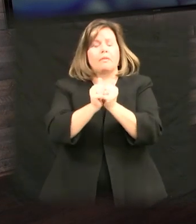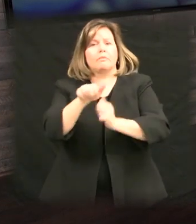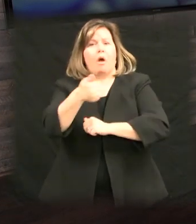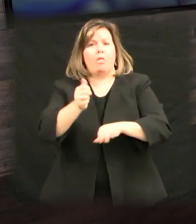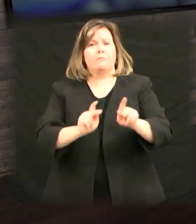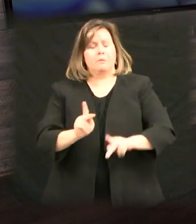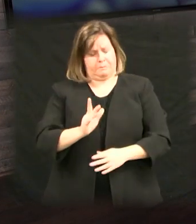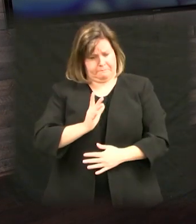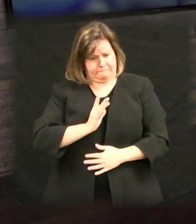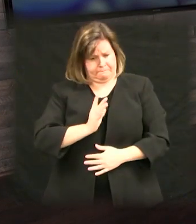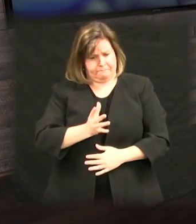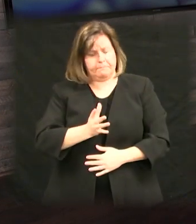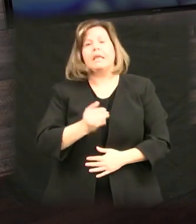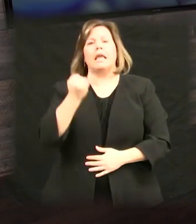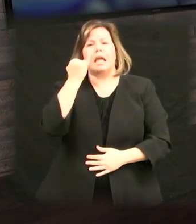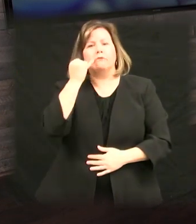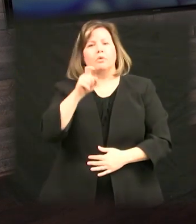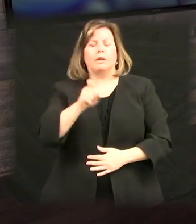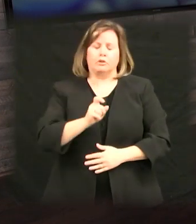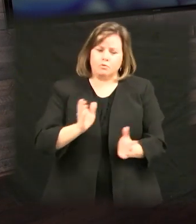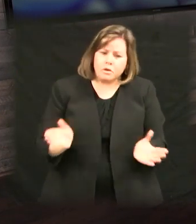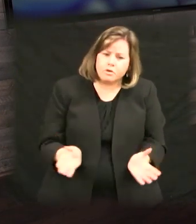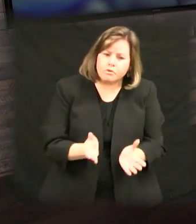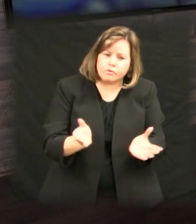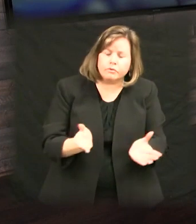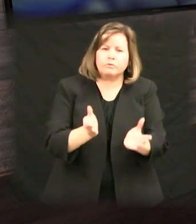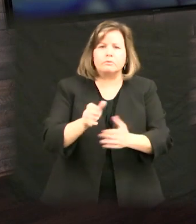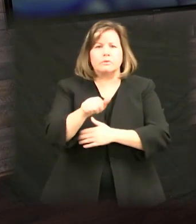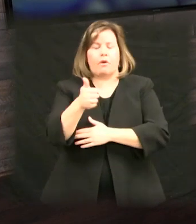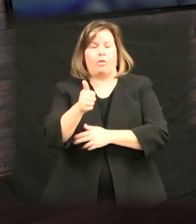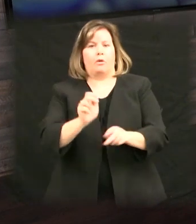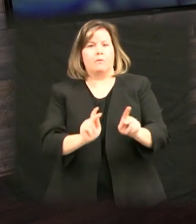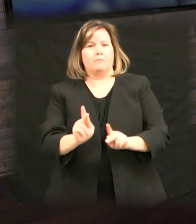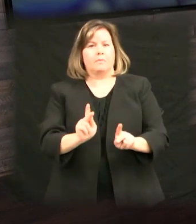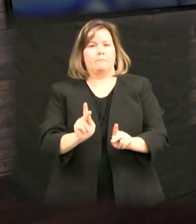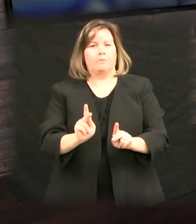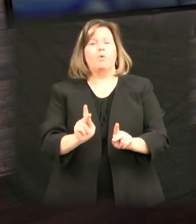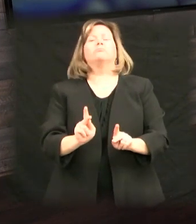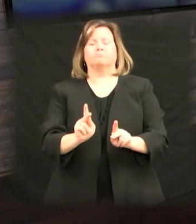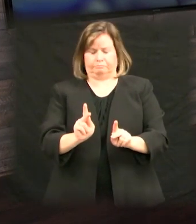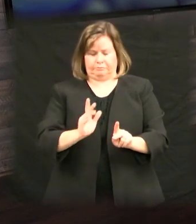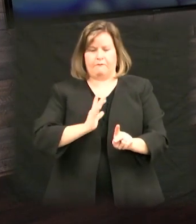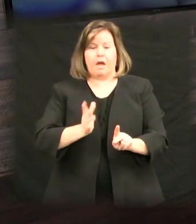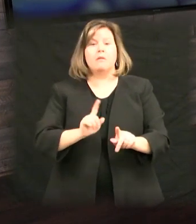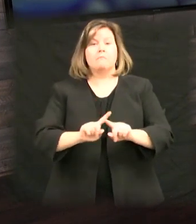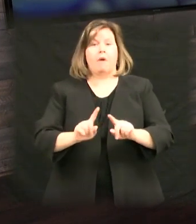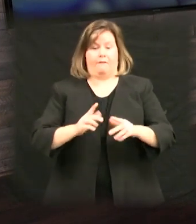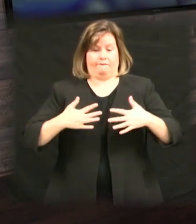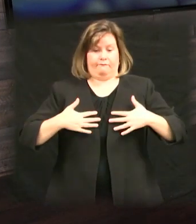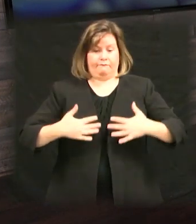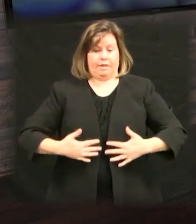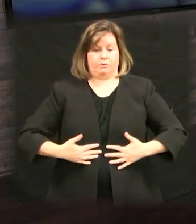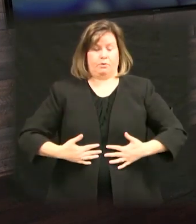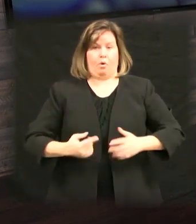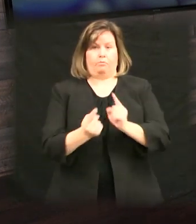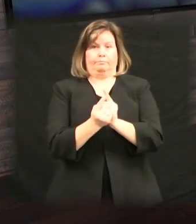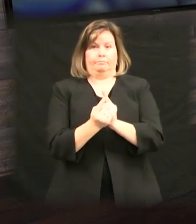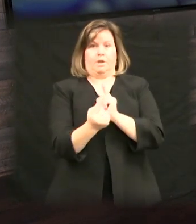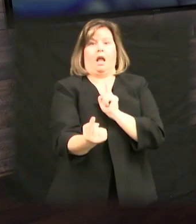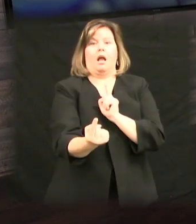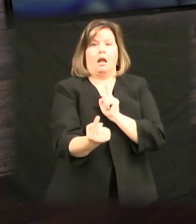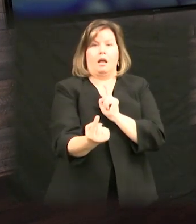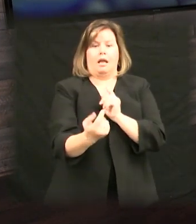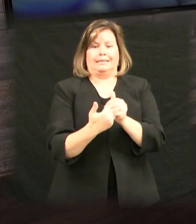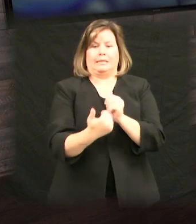those who maybe live alone. We really need to take care of each other right now. We just need to do it by maintaining physical